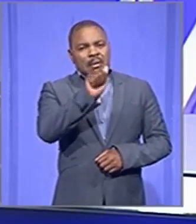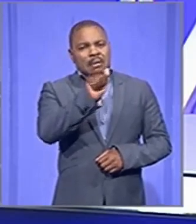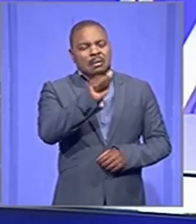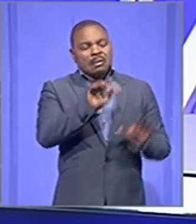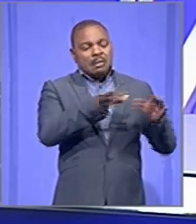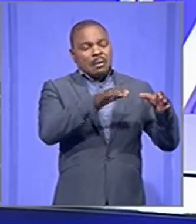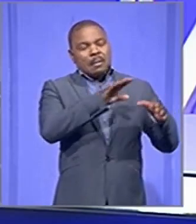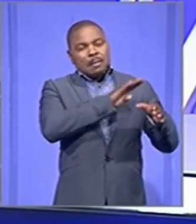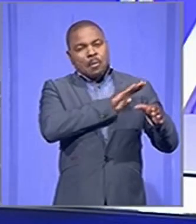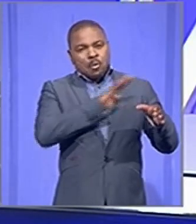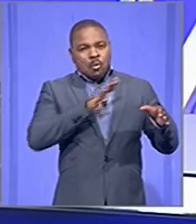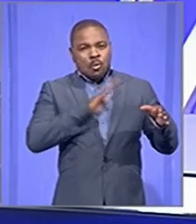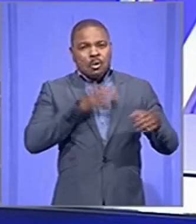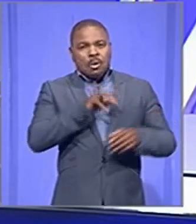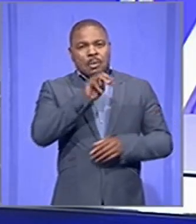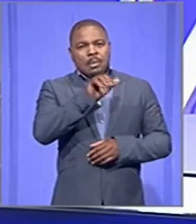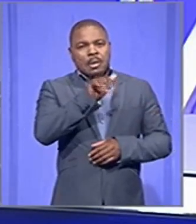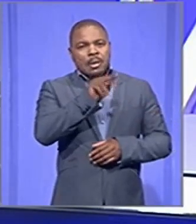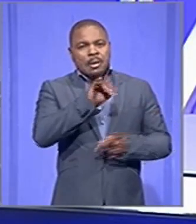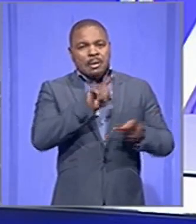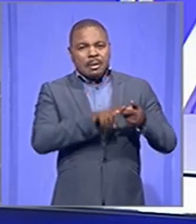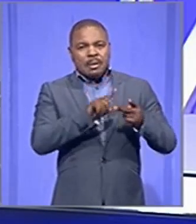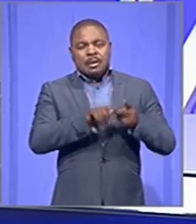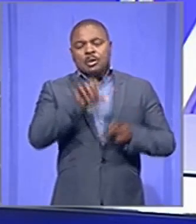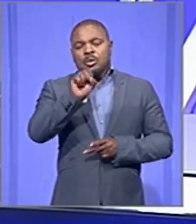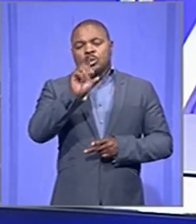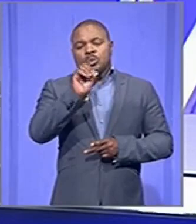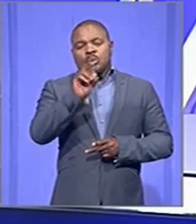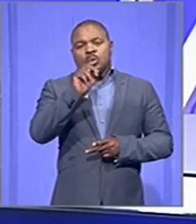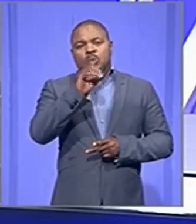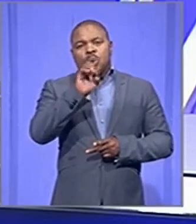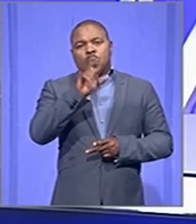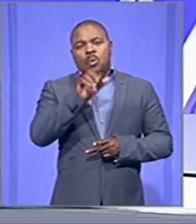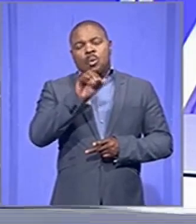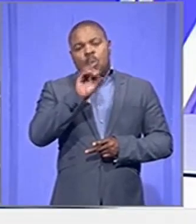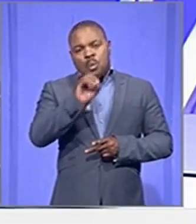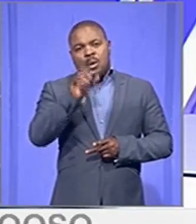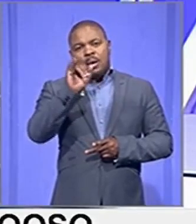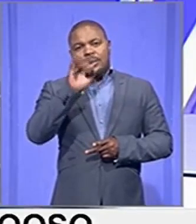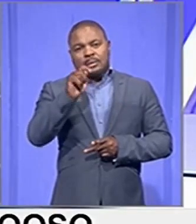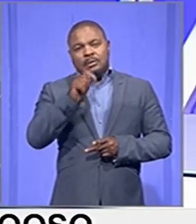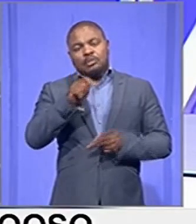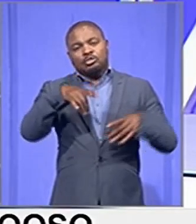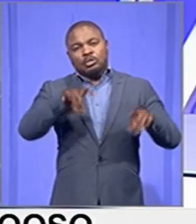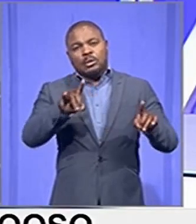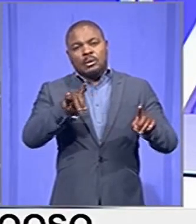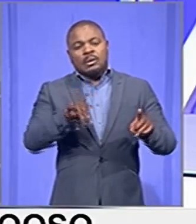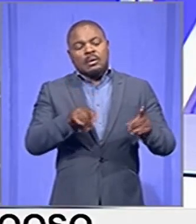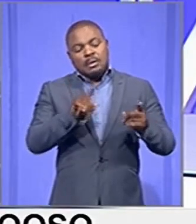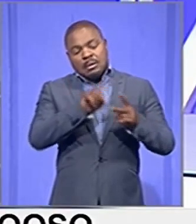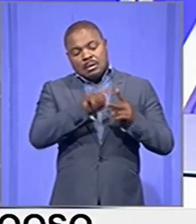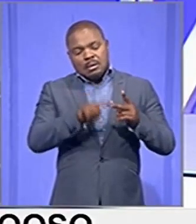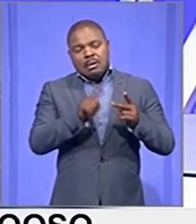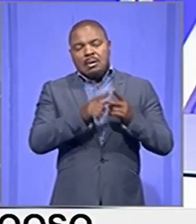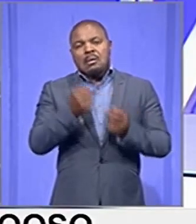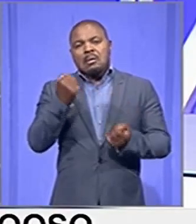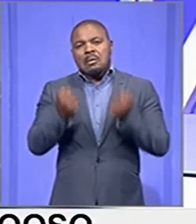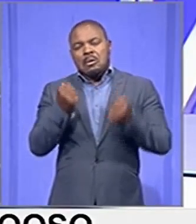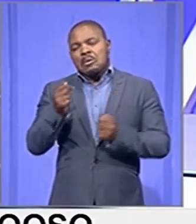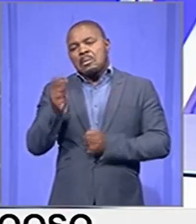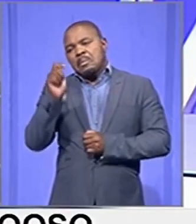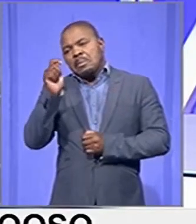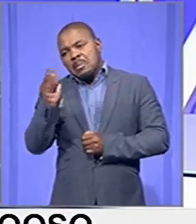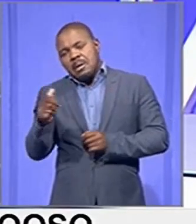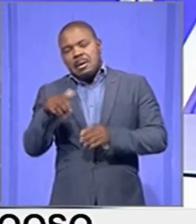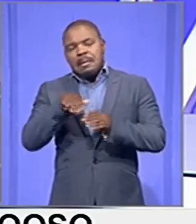le molaodi wa khamphane ya Sondolo IT Trevor Mathenjwa ba lokolotswe ka beila diranta tse dikete tse 10 motho ka mong ke lekgotla la dinyewe la